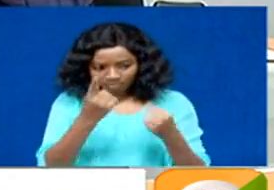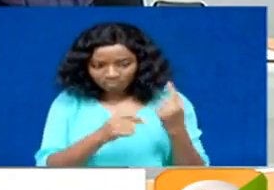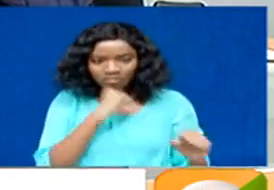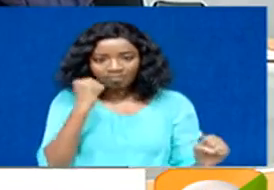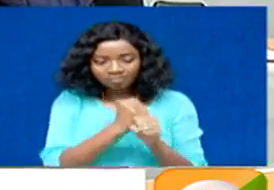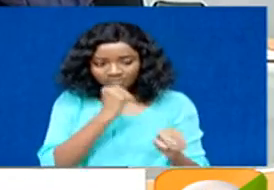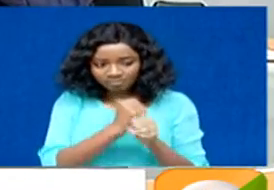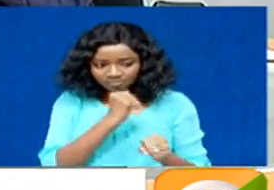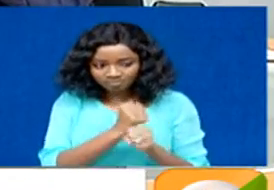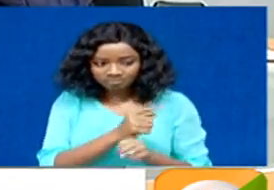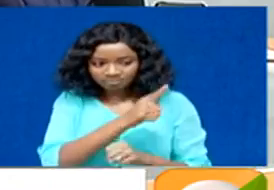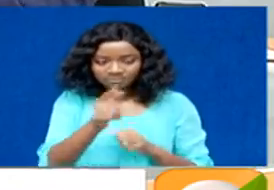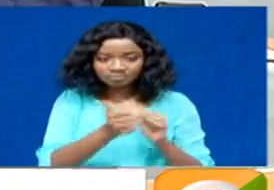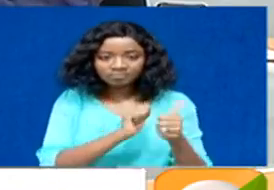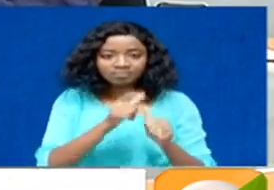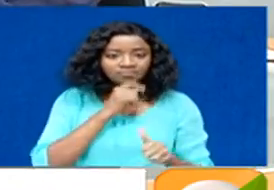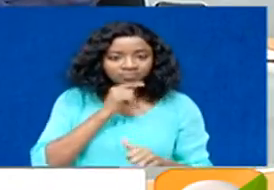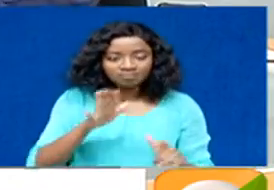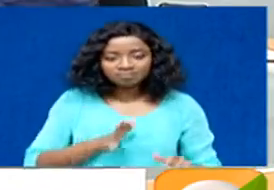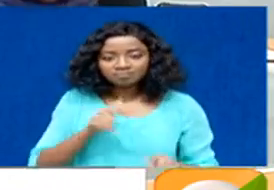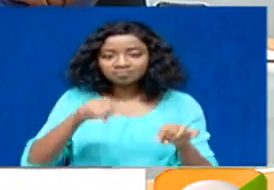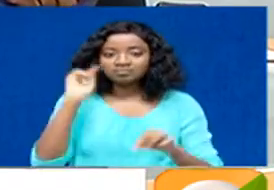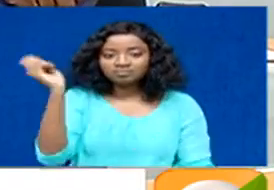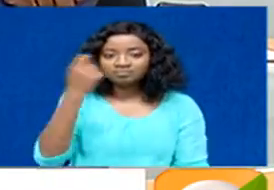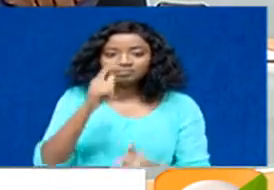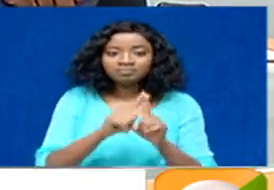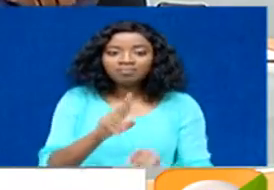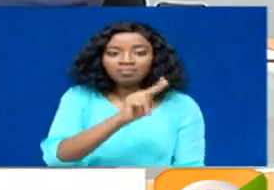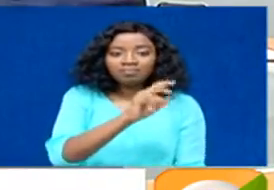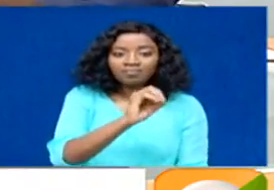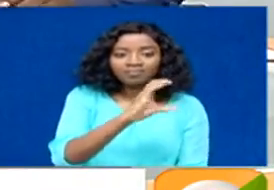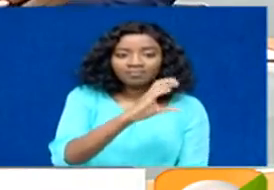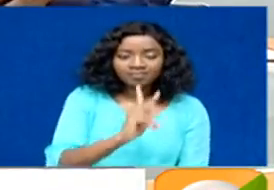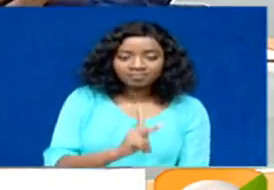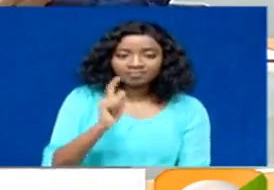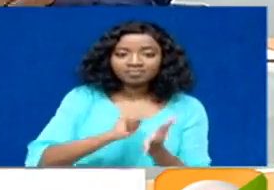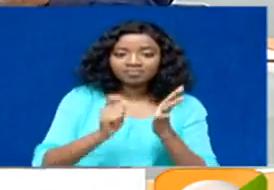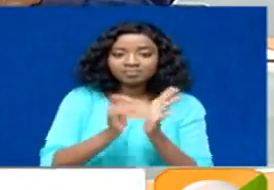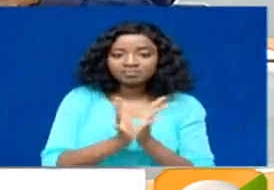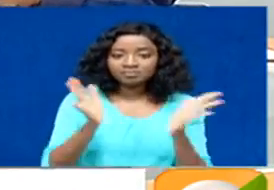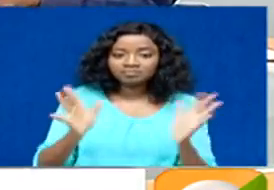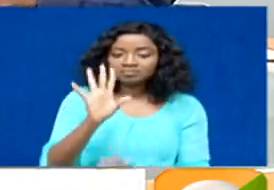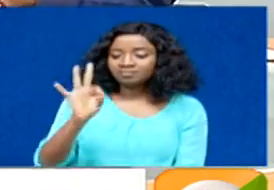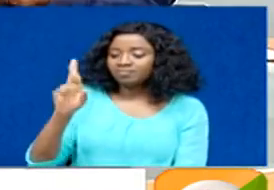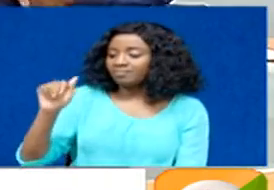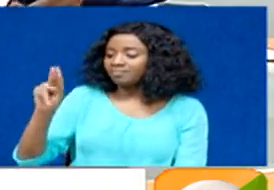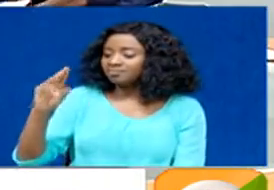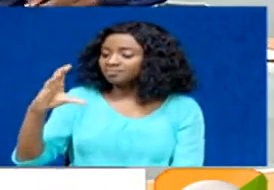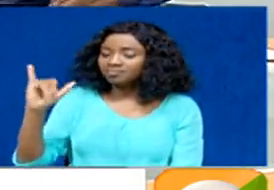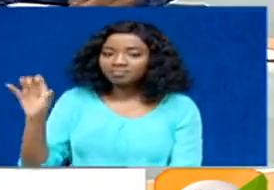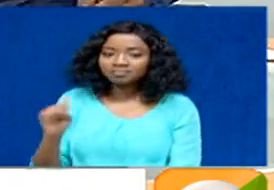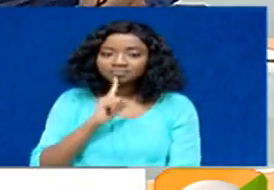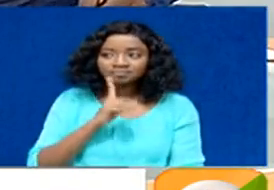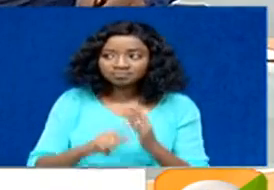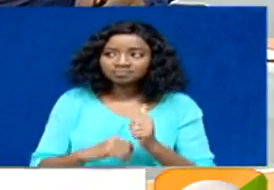performance of sportsmen and women in Kenya, according to the NOC Secretary General Francis Mutuku. Embracing sports science could